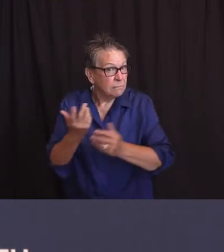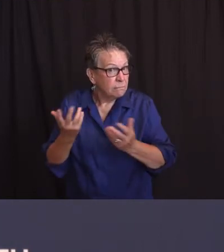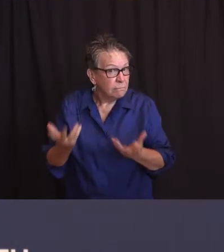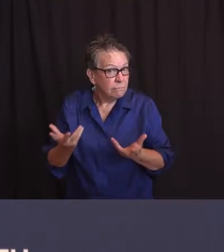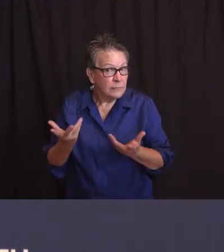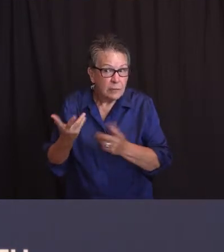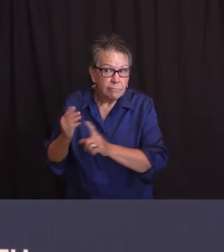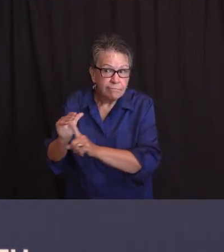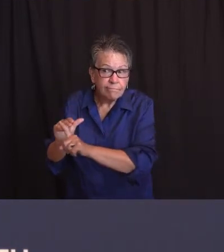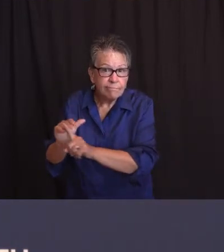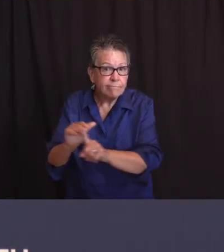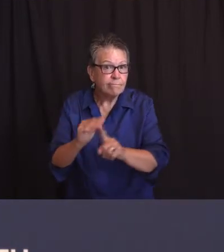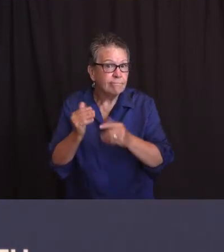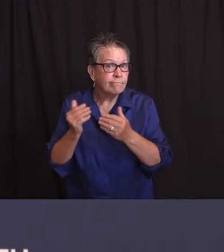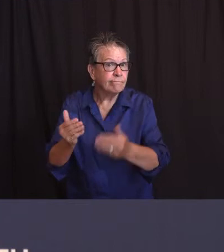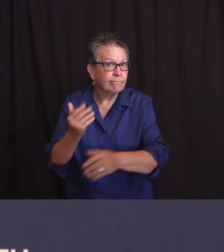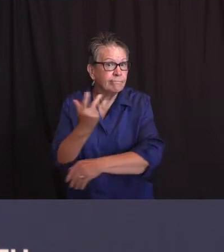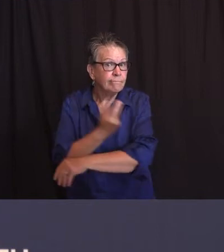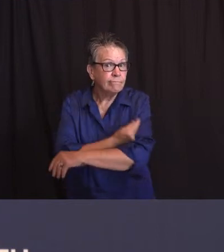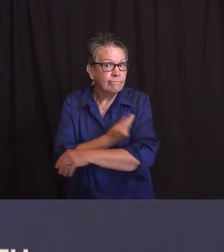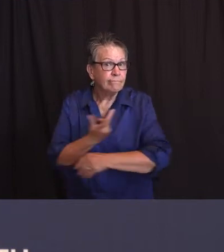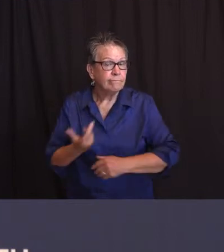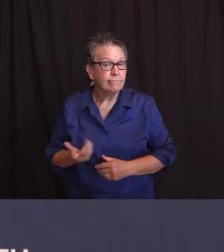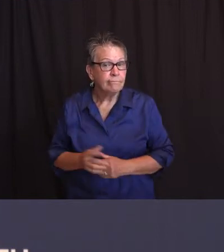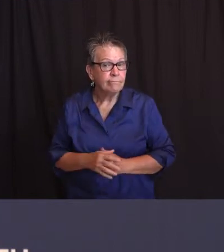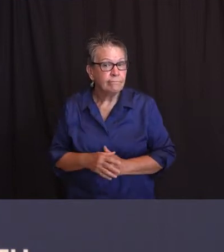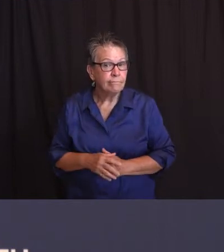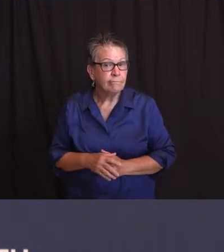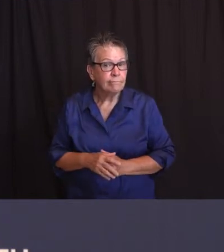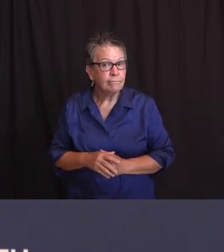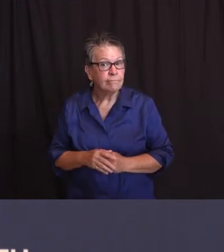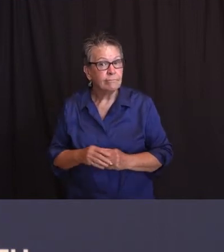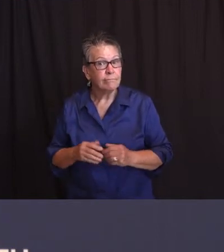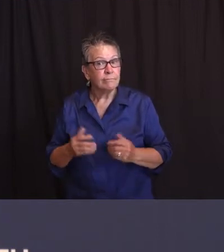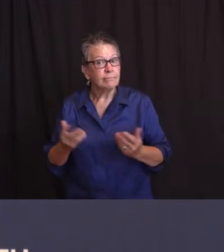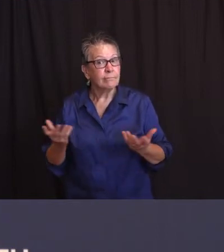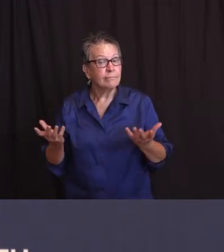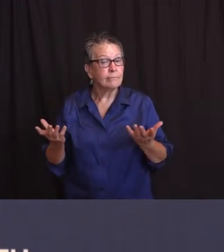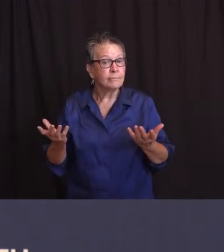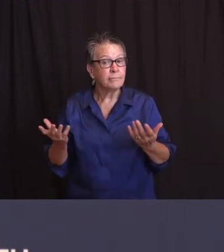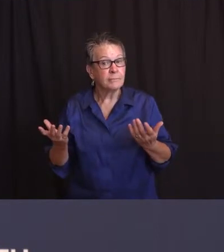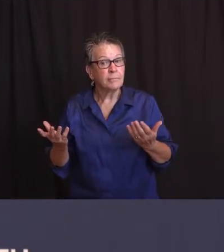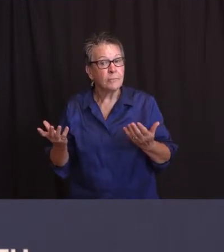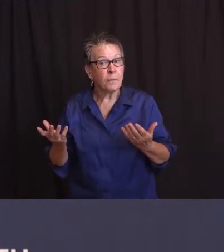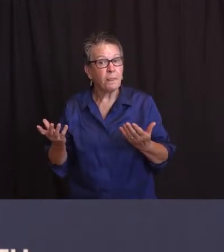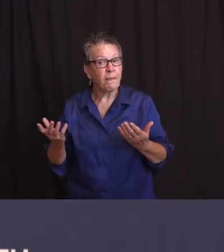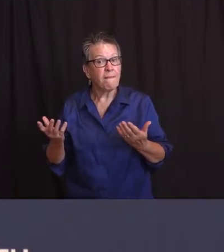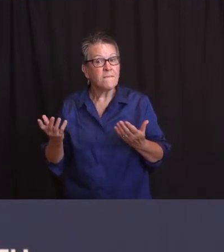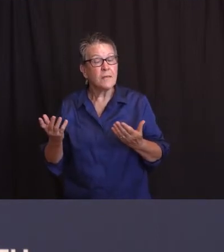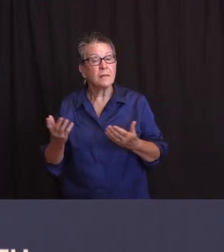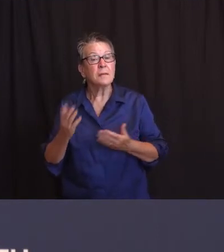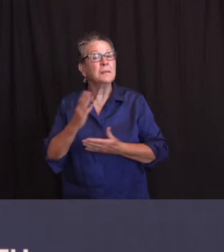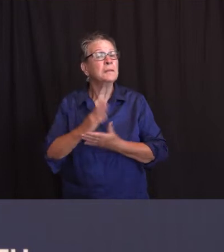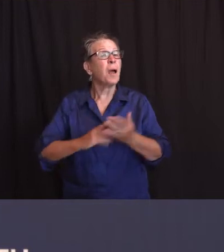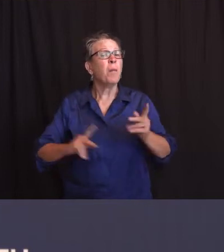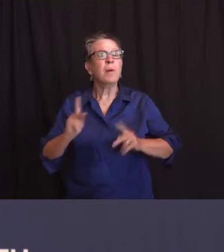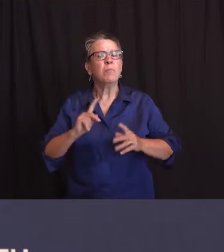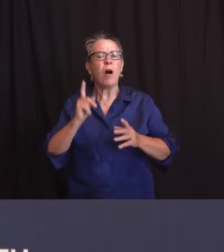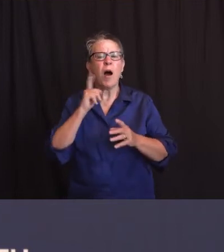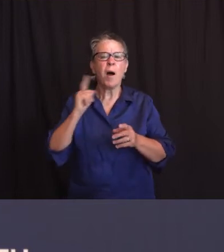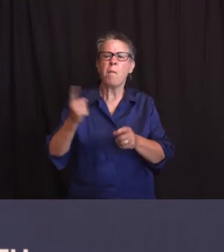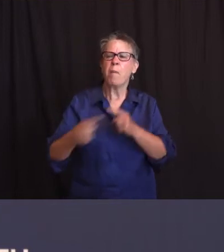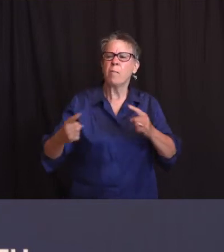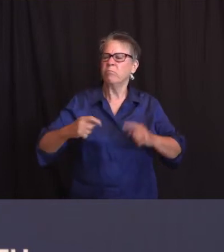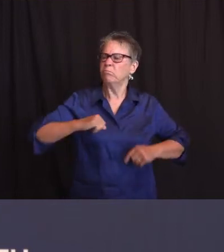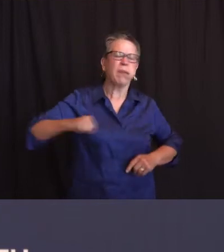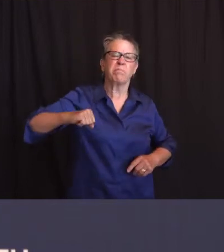it is, 25% left in the state that's eligible, there's a block of folks who I just don't agree with, but we want to keep them alive, whether